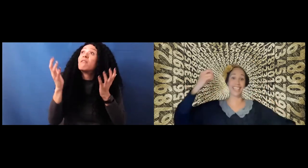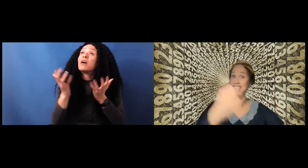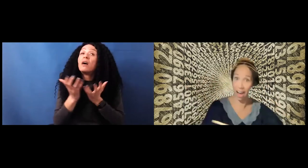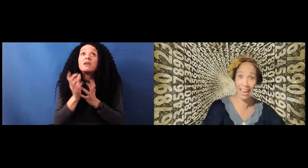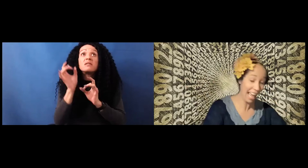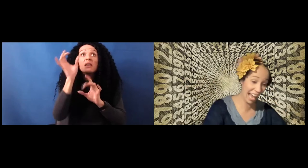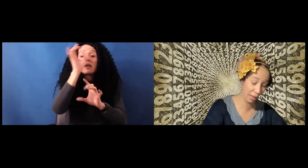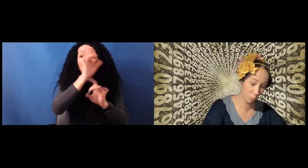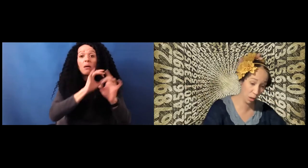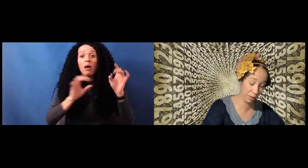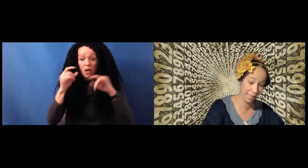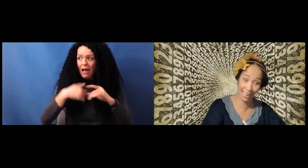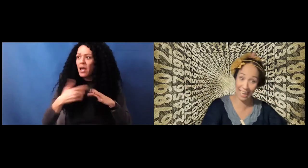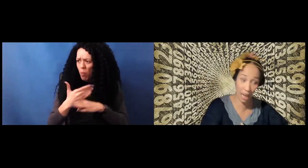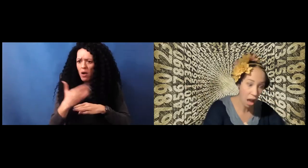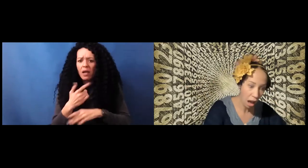universe.